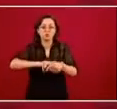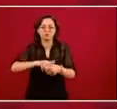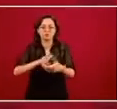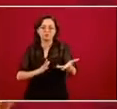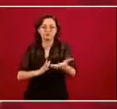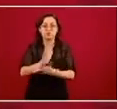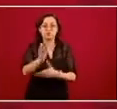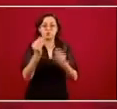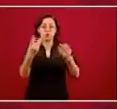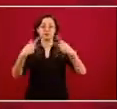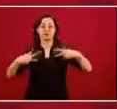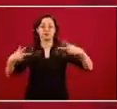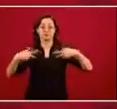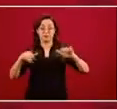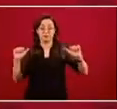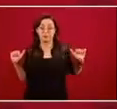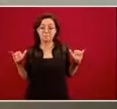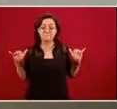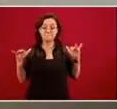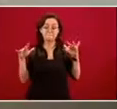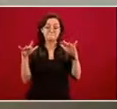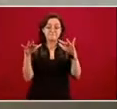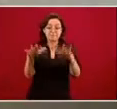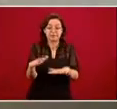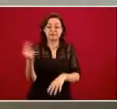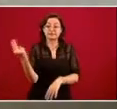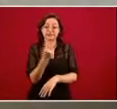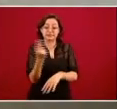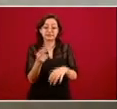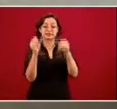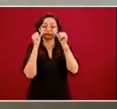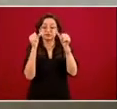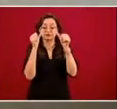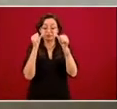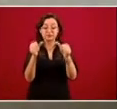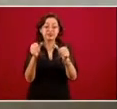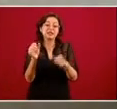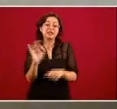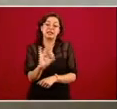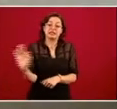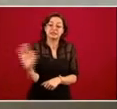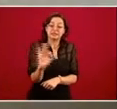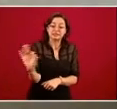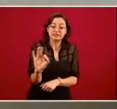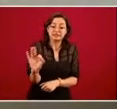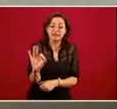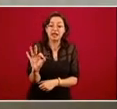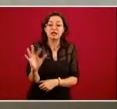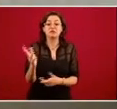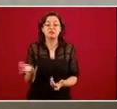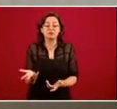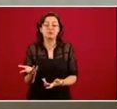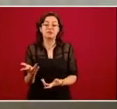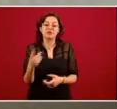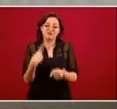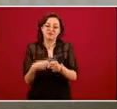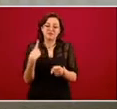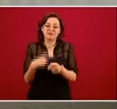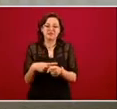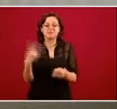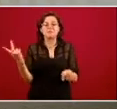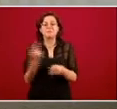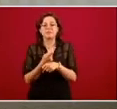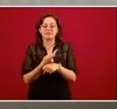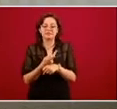having visual images of the access points to hospitals in which we can have great influx of people who are searching for